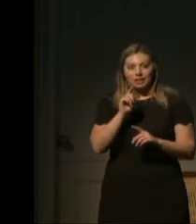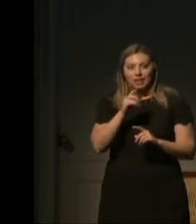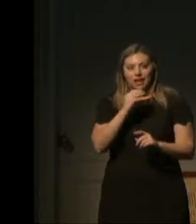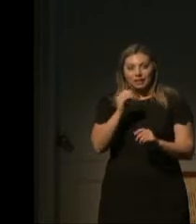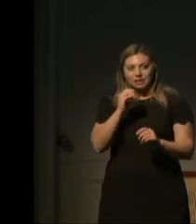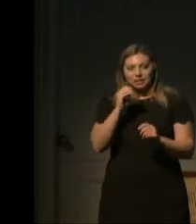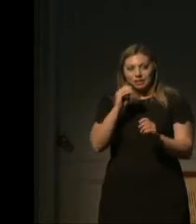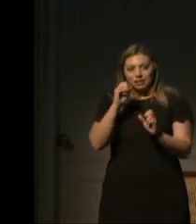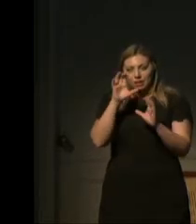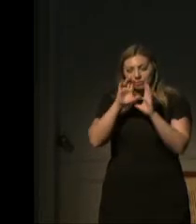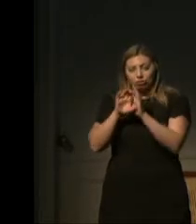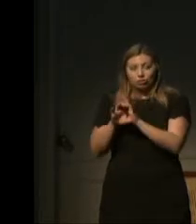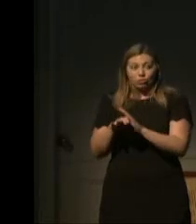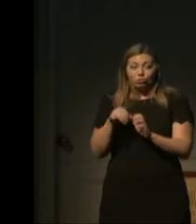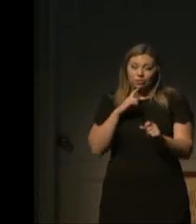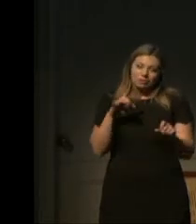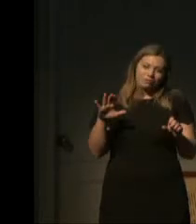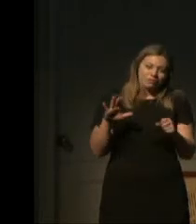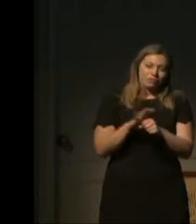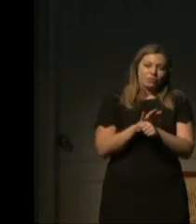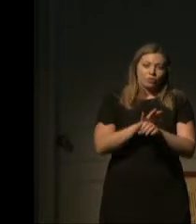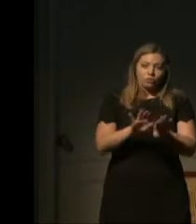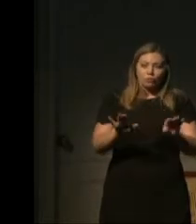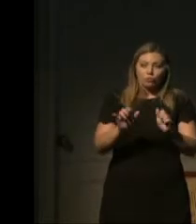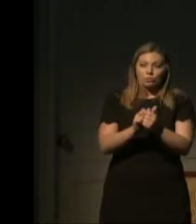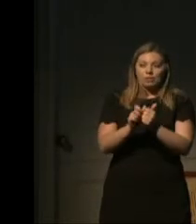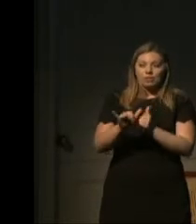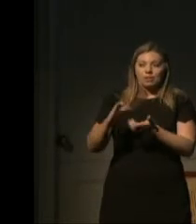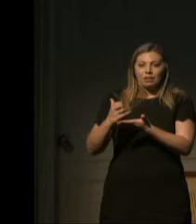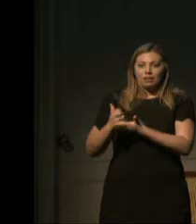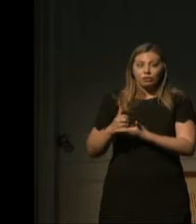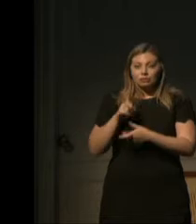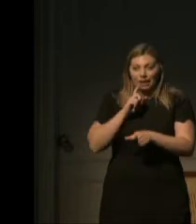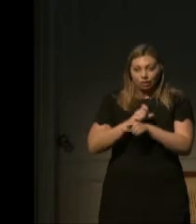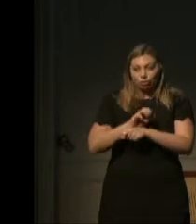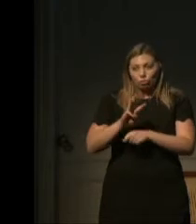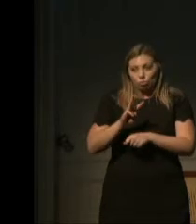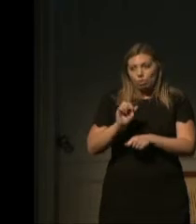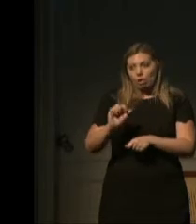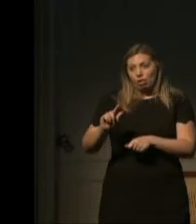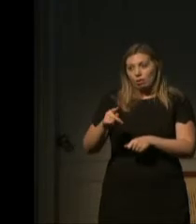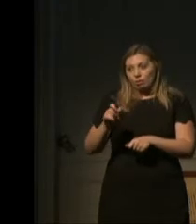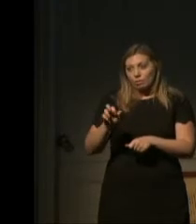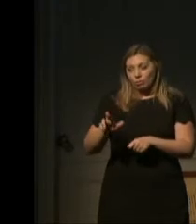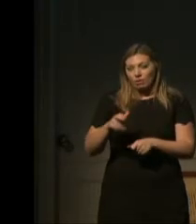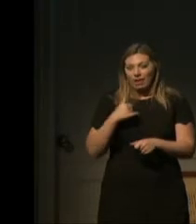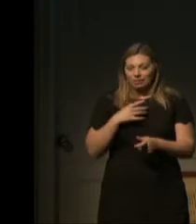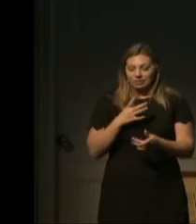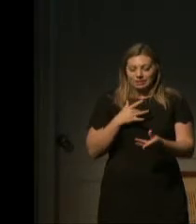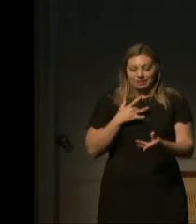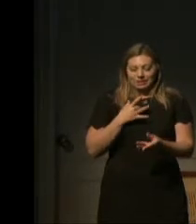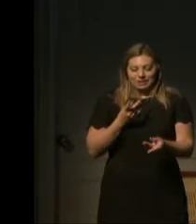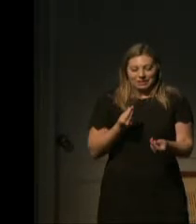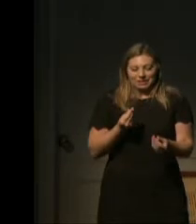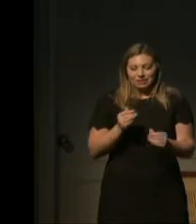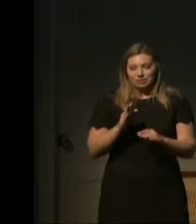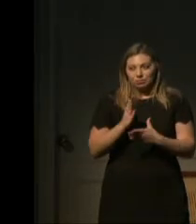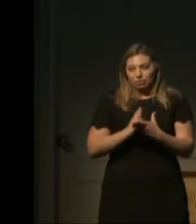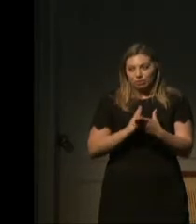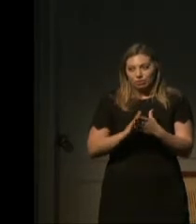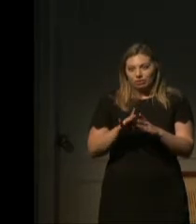the idea to fill the walls with the collection. It's actual wallpaper, so there's a tangible physical